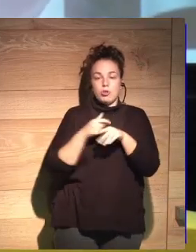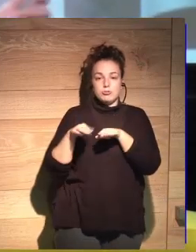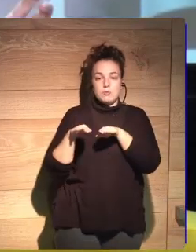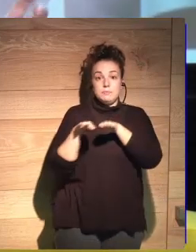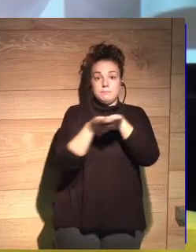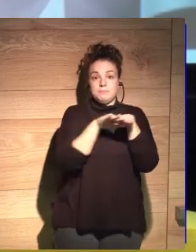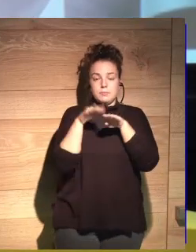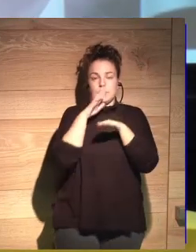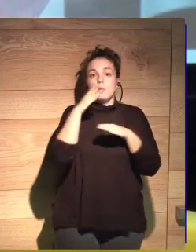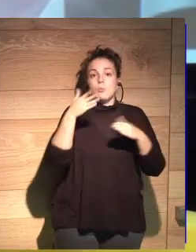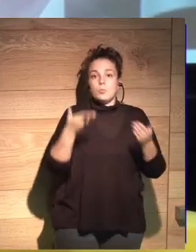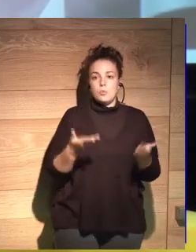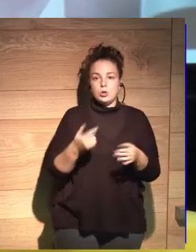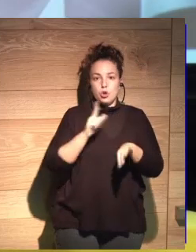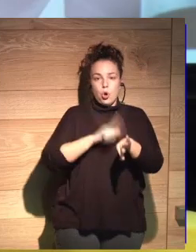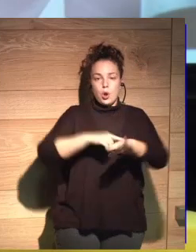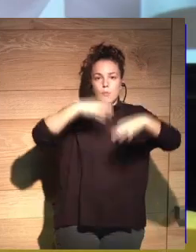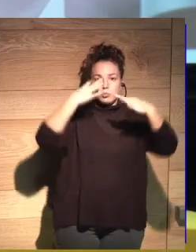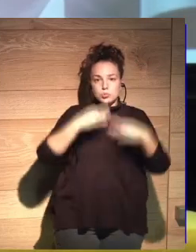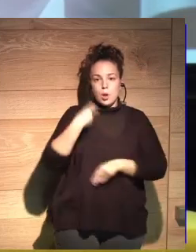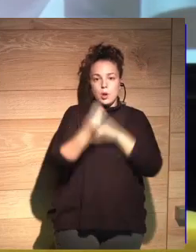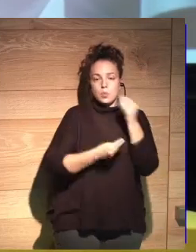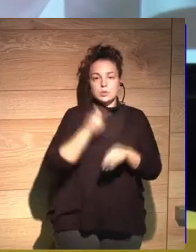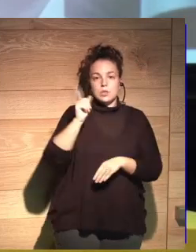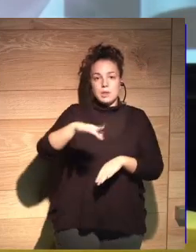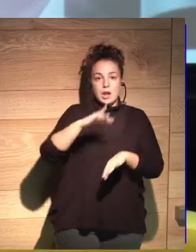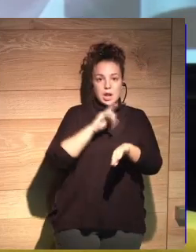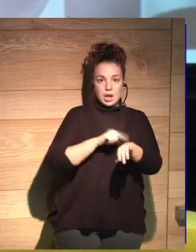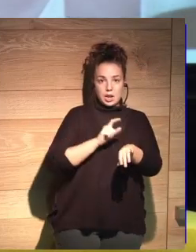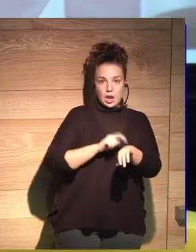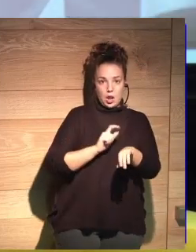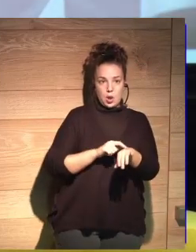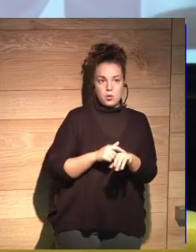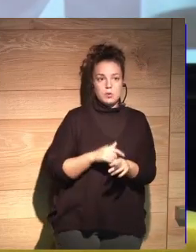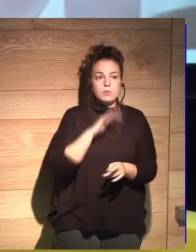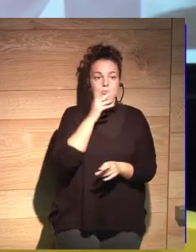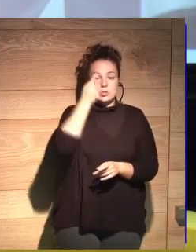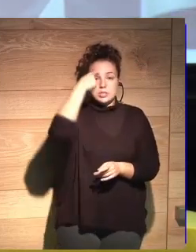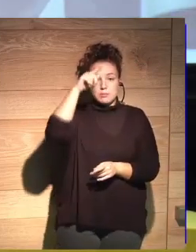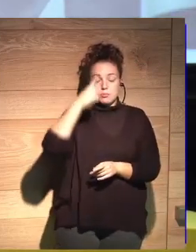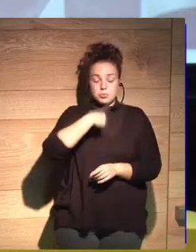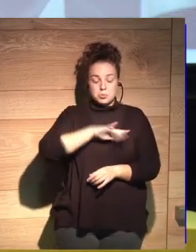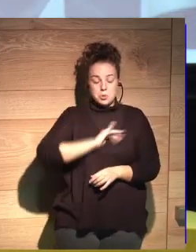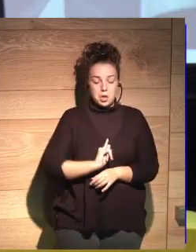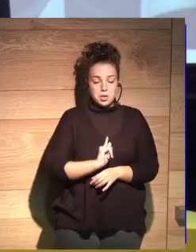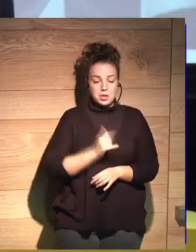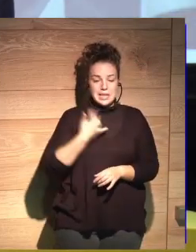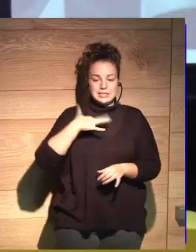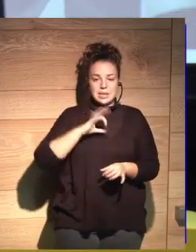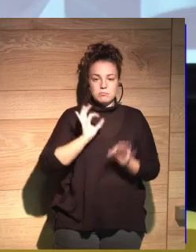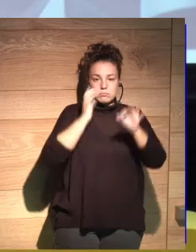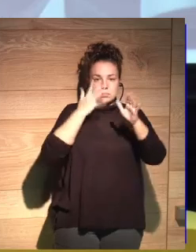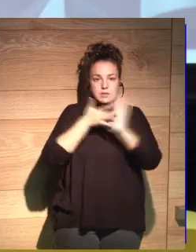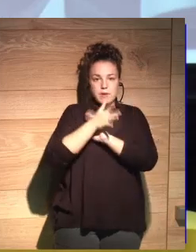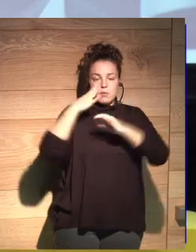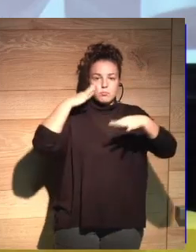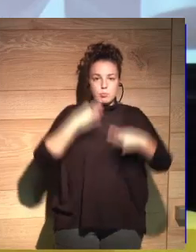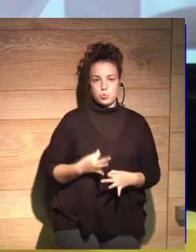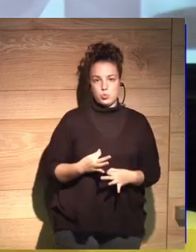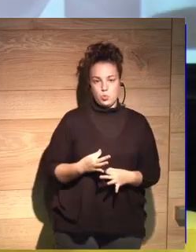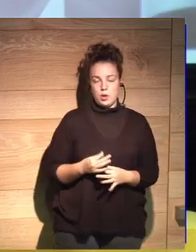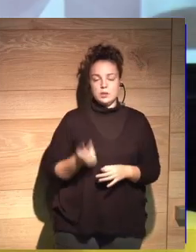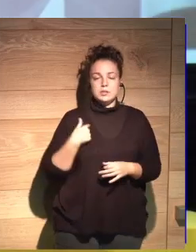even if you don't look at it. Just the feeling of a watch makes you punctual. And this way, we create these tools